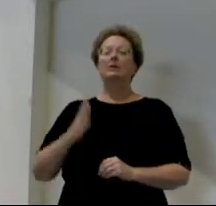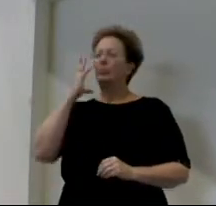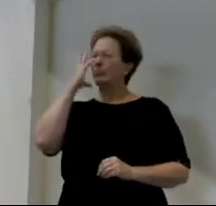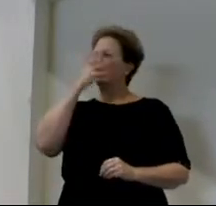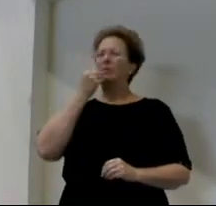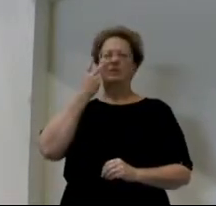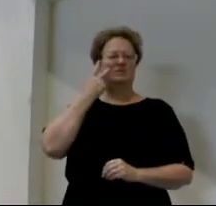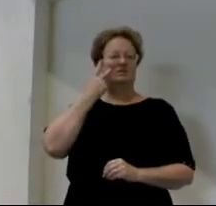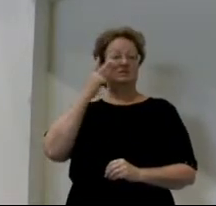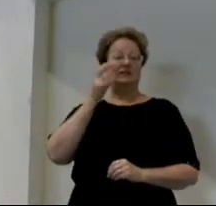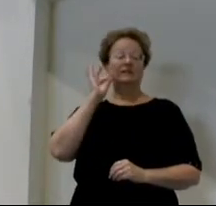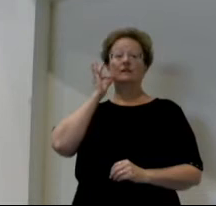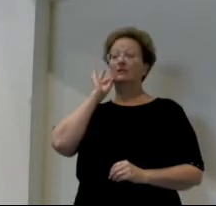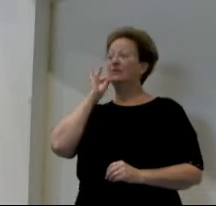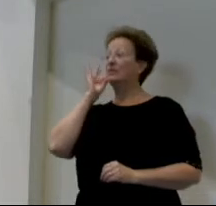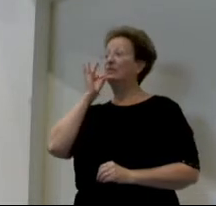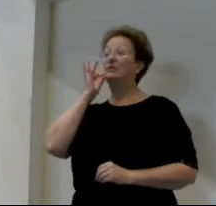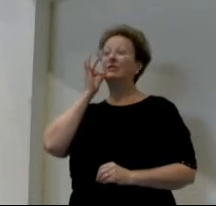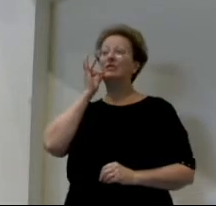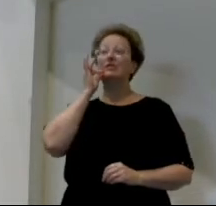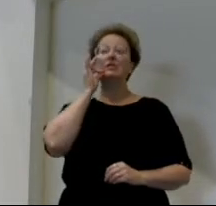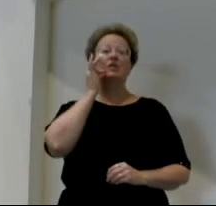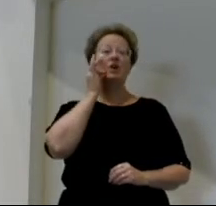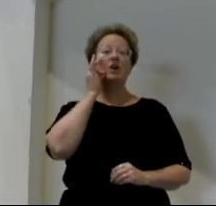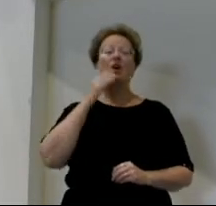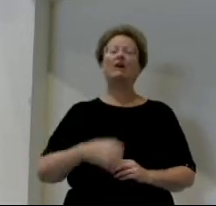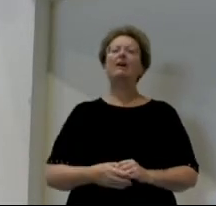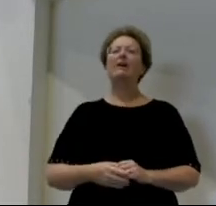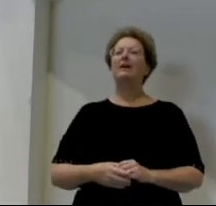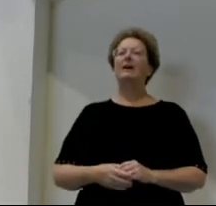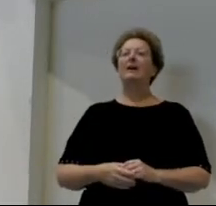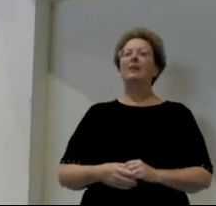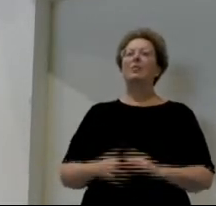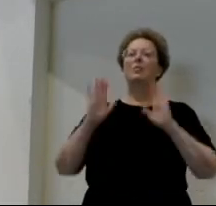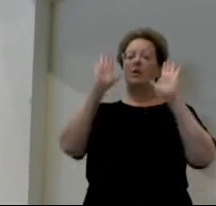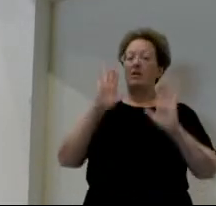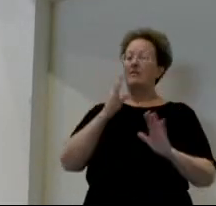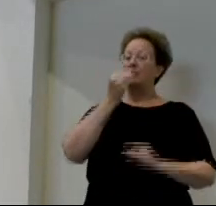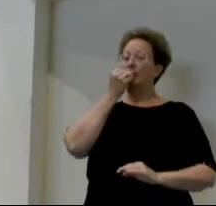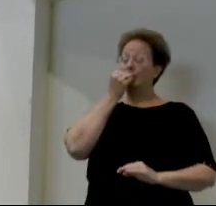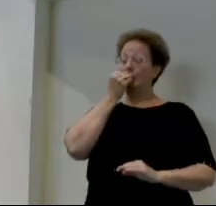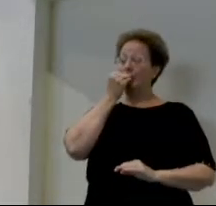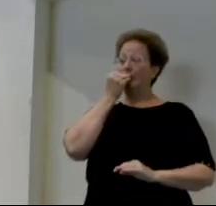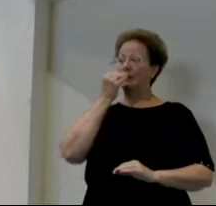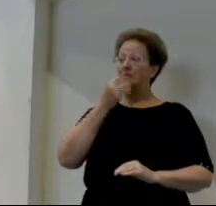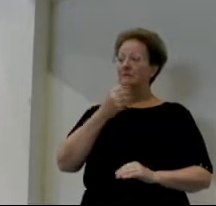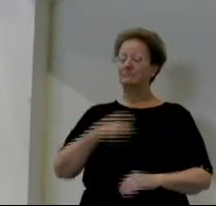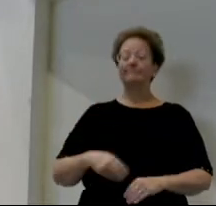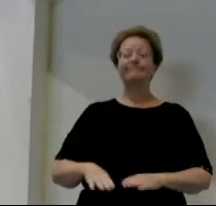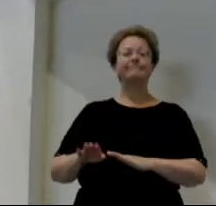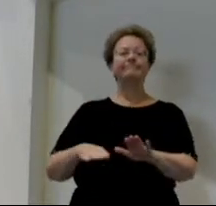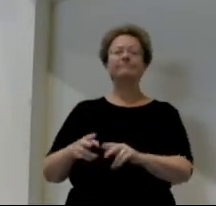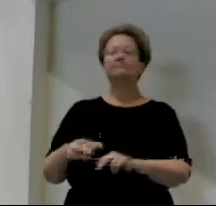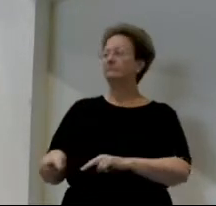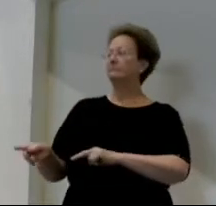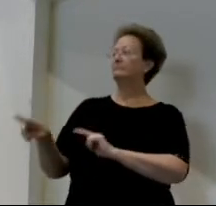probably saw all kinds of recipes on the Food Network about this forbidden fruit. But every time they walked to that tree and they